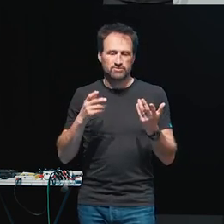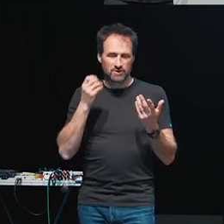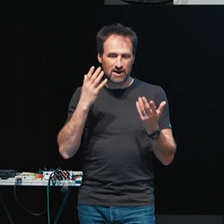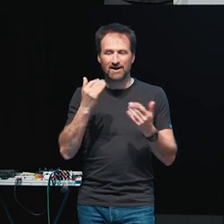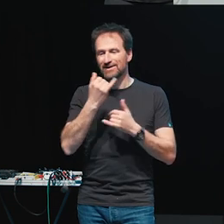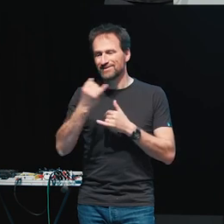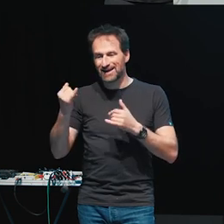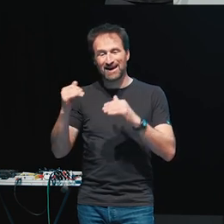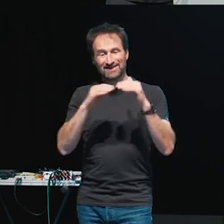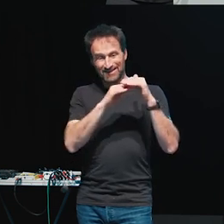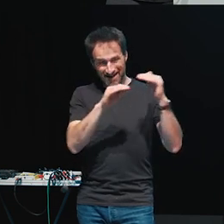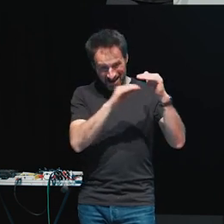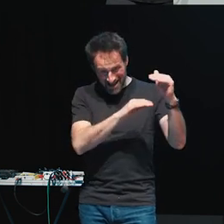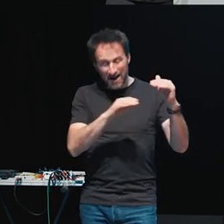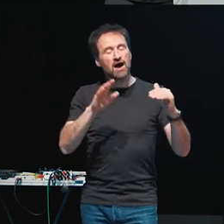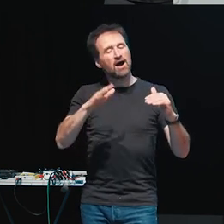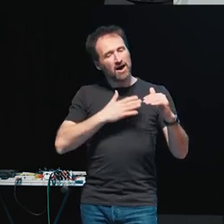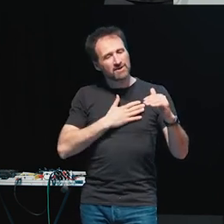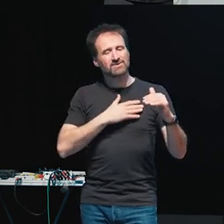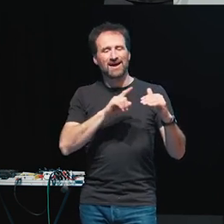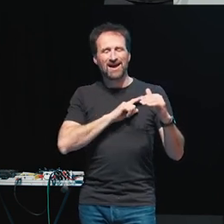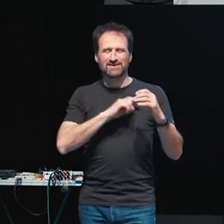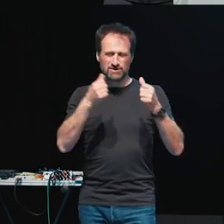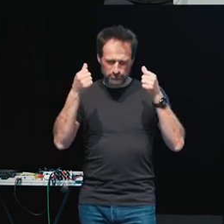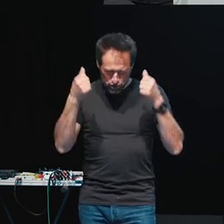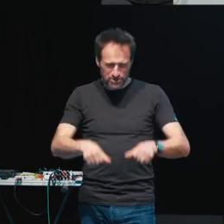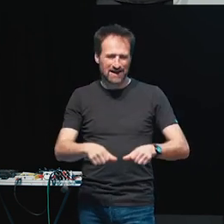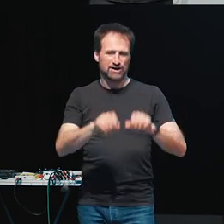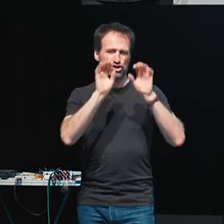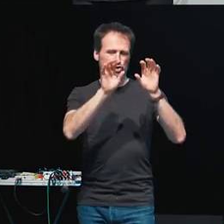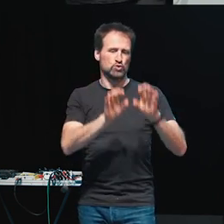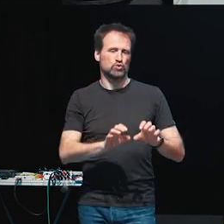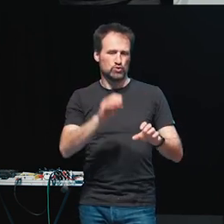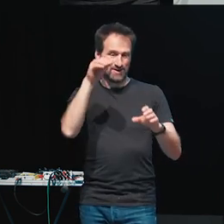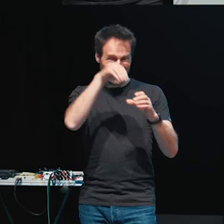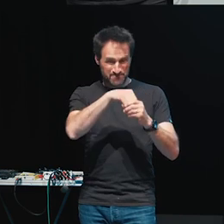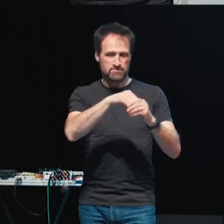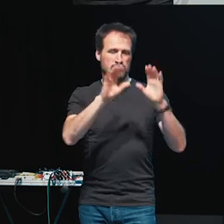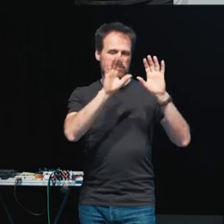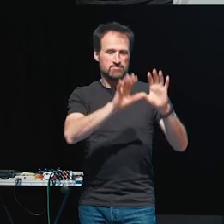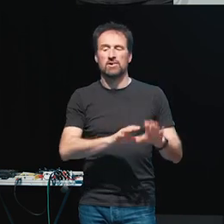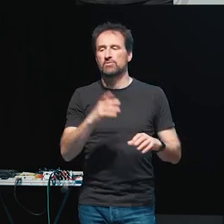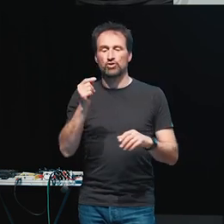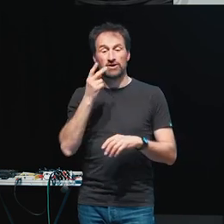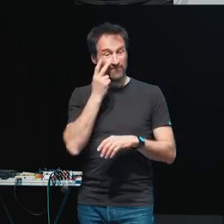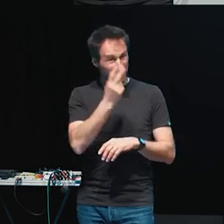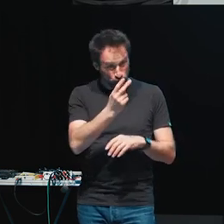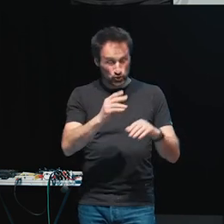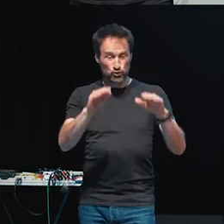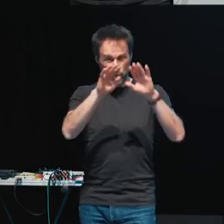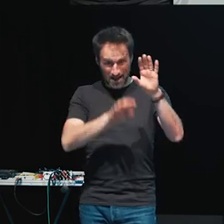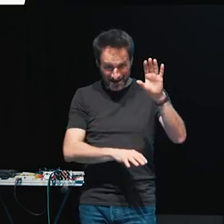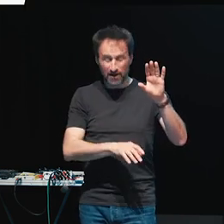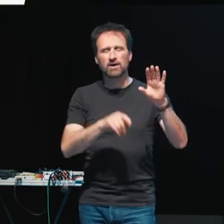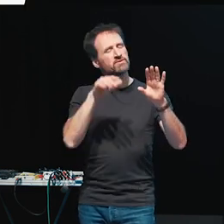layer will also have very, very strict structure within itself as well. So views layer will be structured according